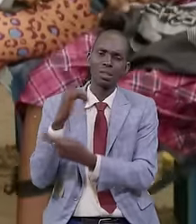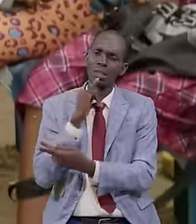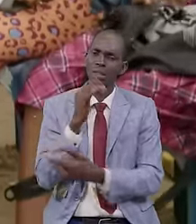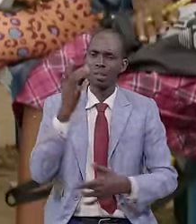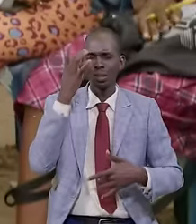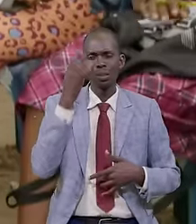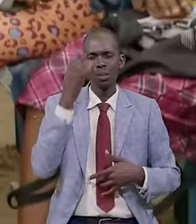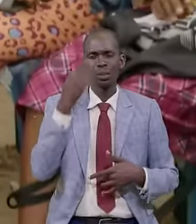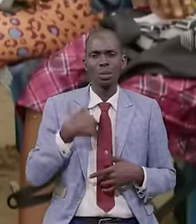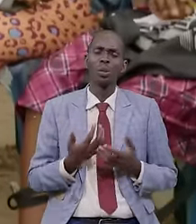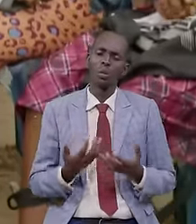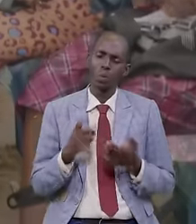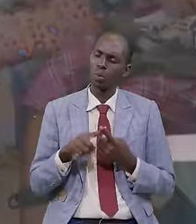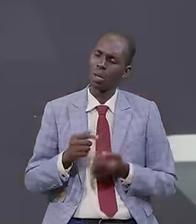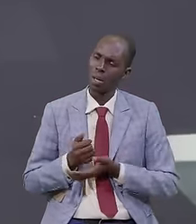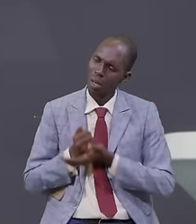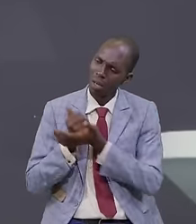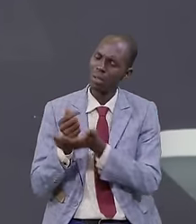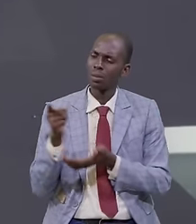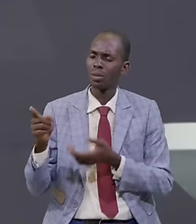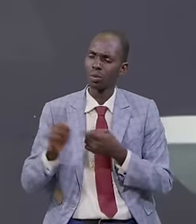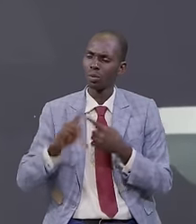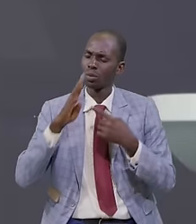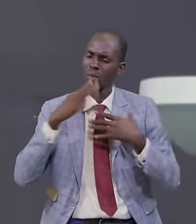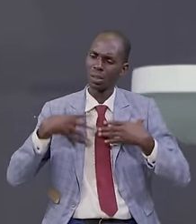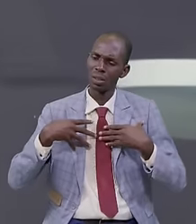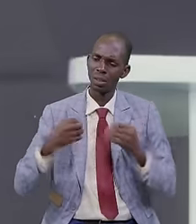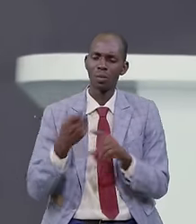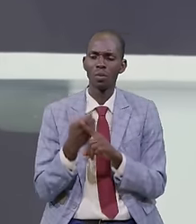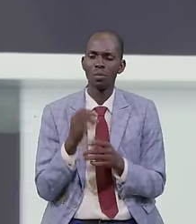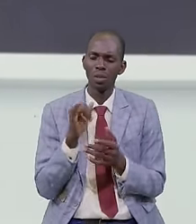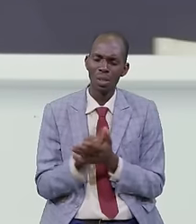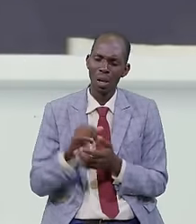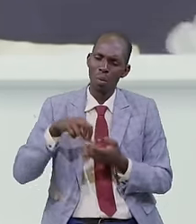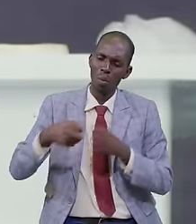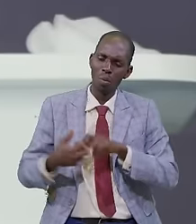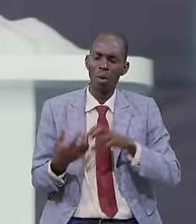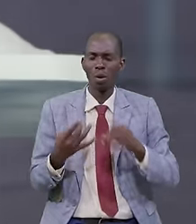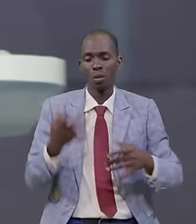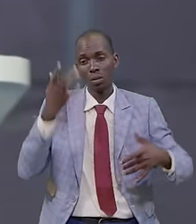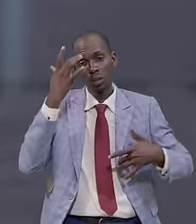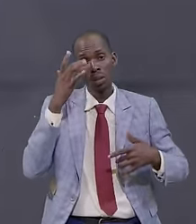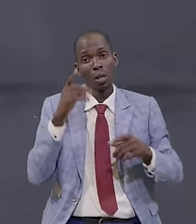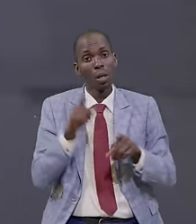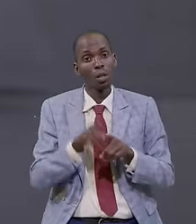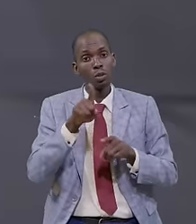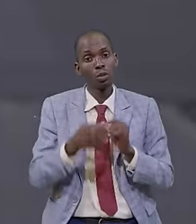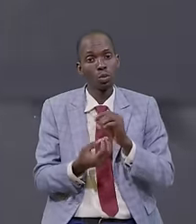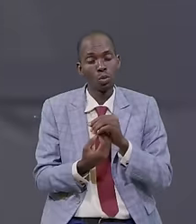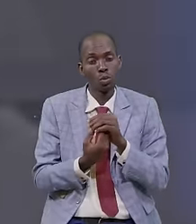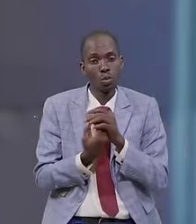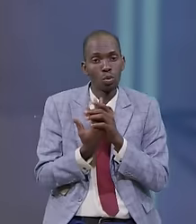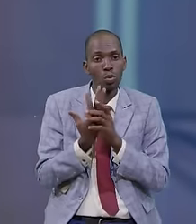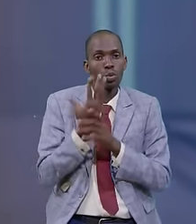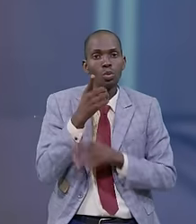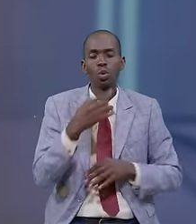them up from that bed of affliction. And then as you go through life, you always have this